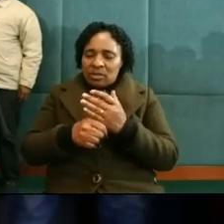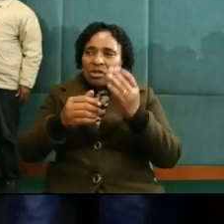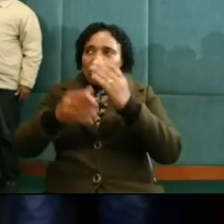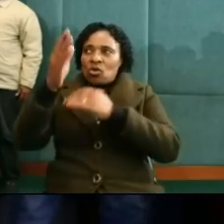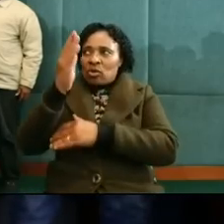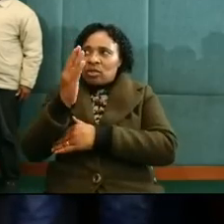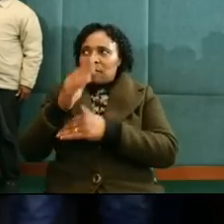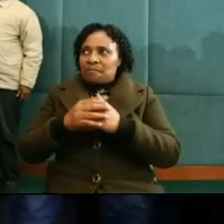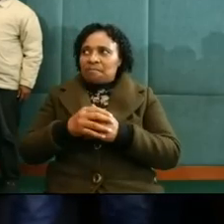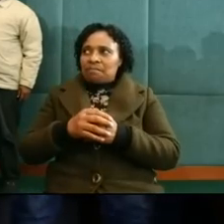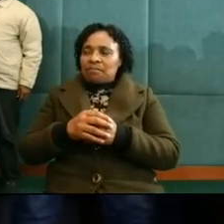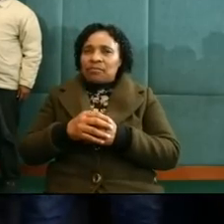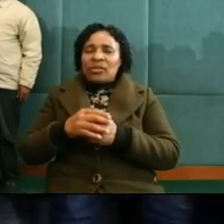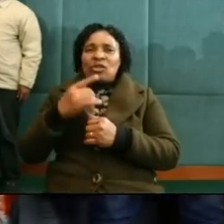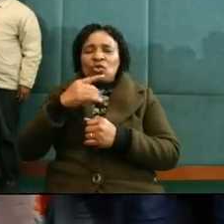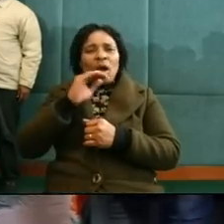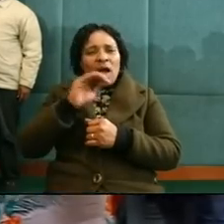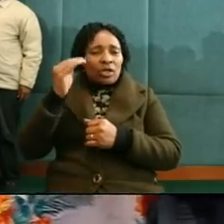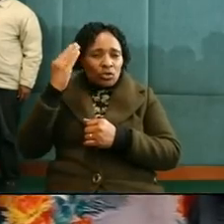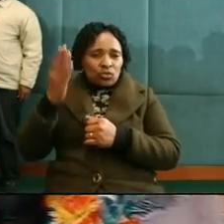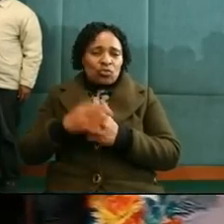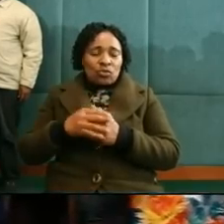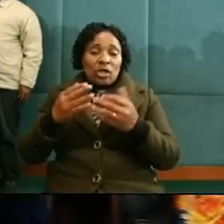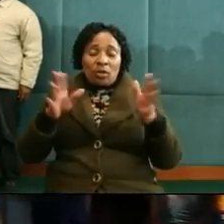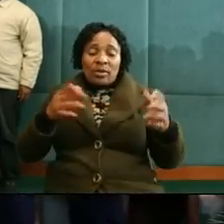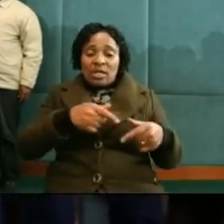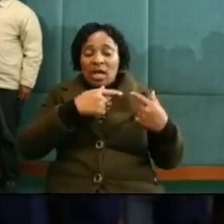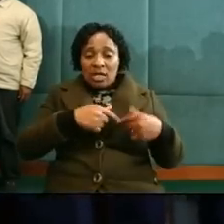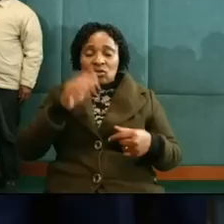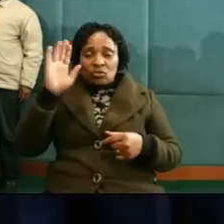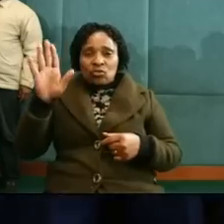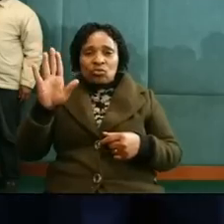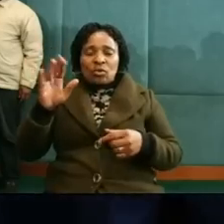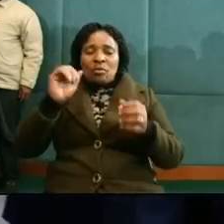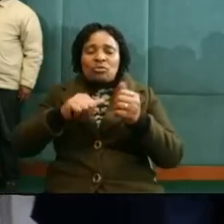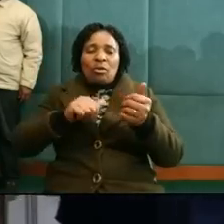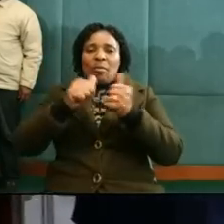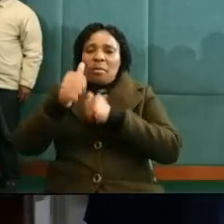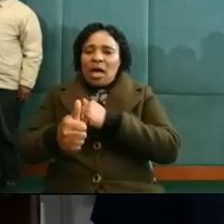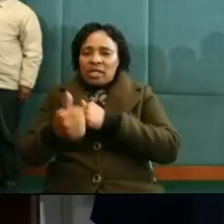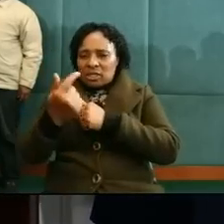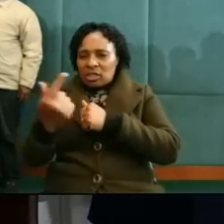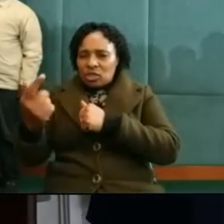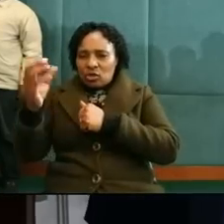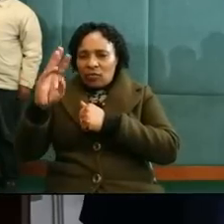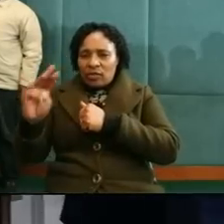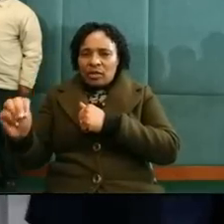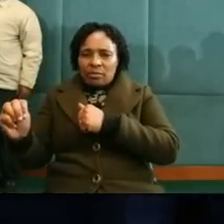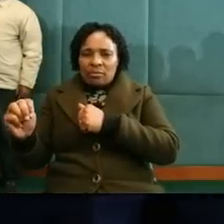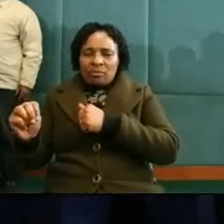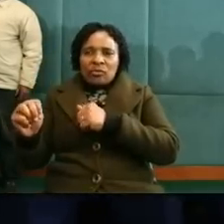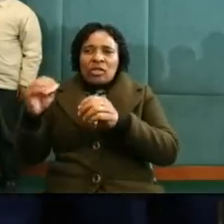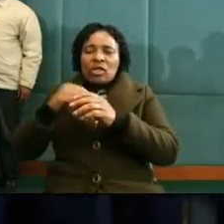God, so I ask you as they open their hearts to you, that you'll pass by every single one of them.